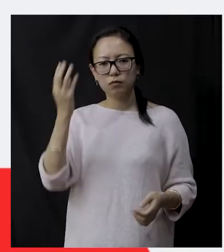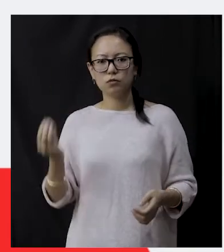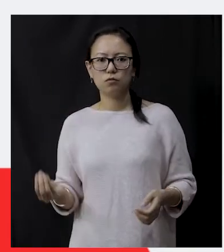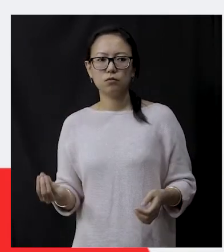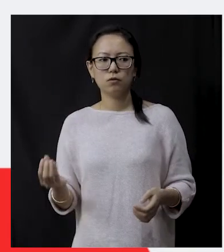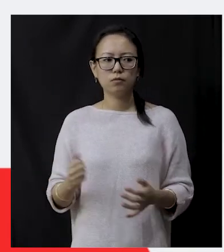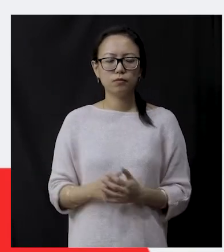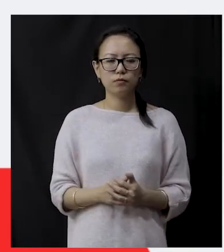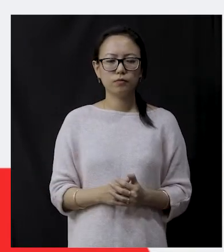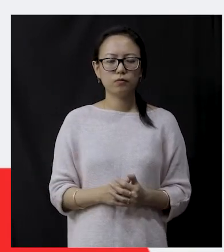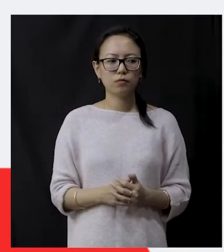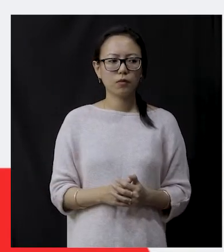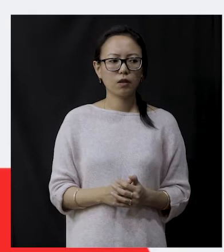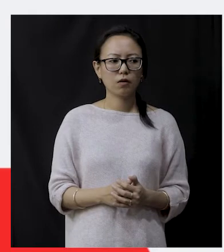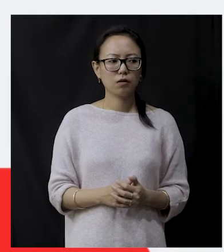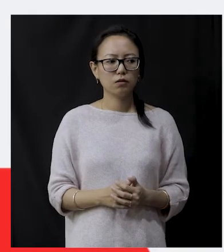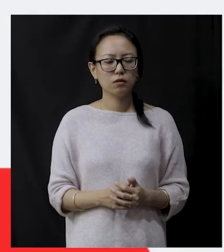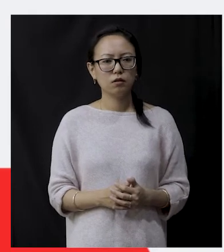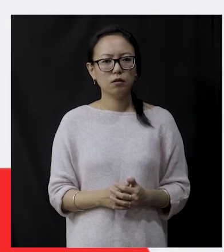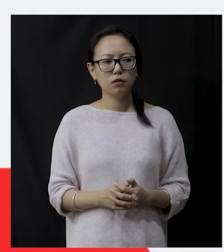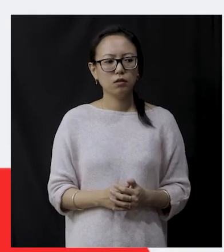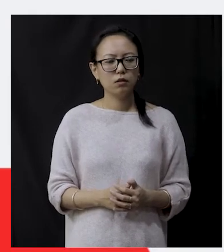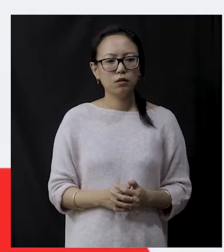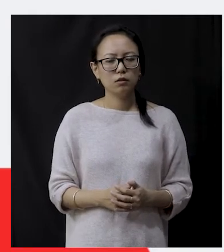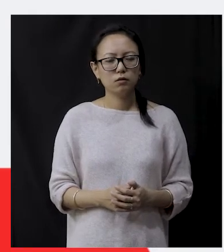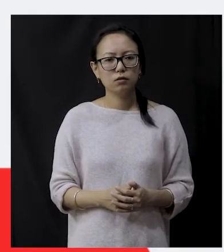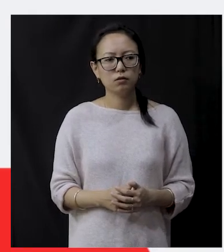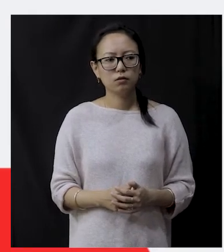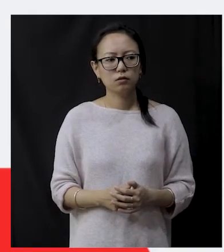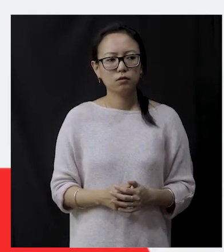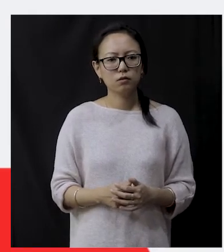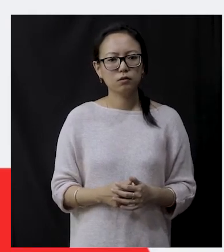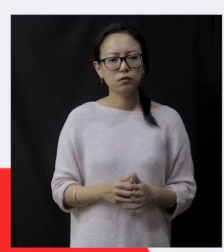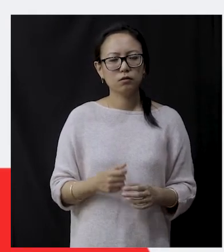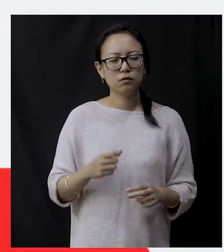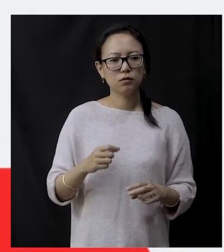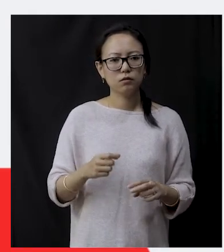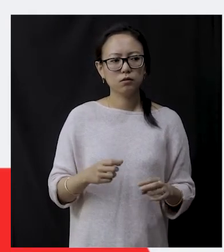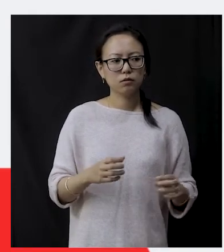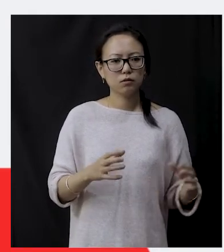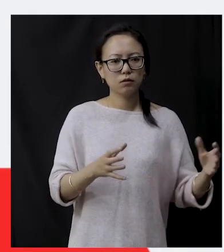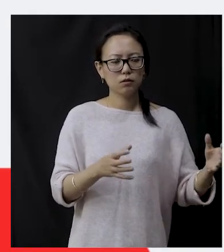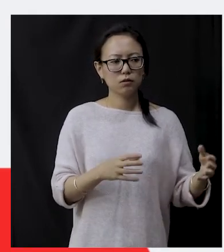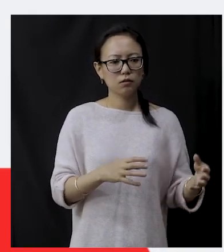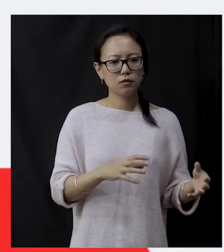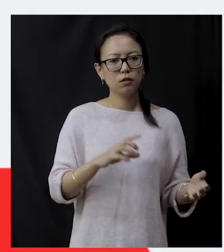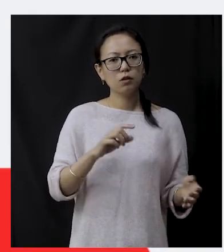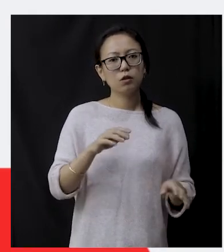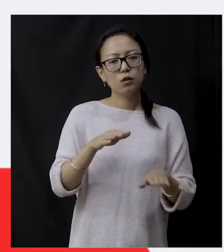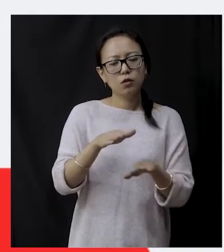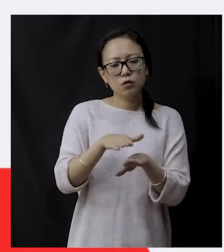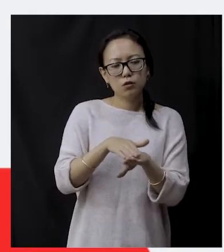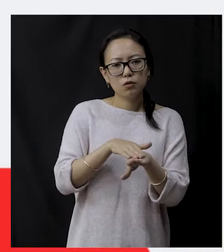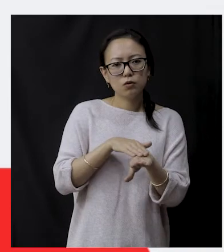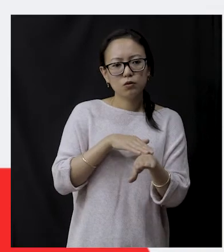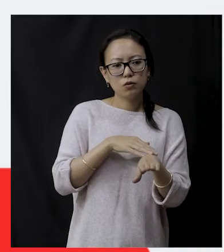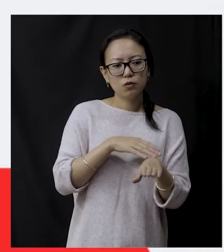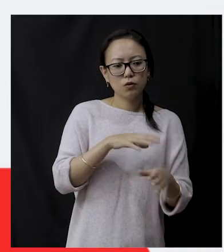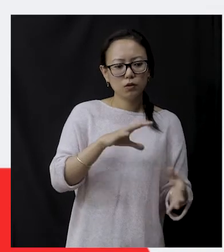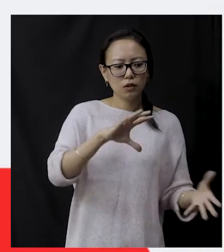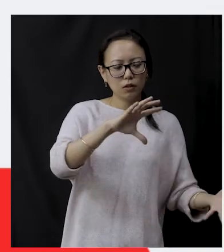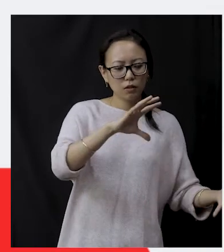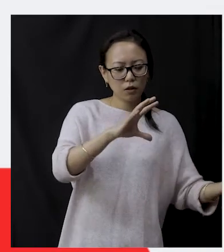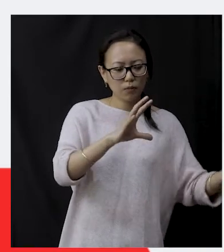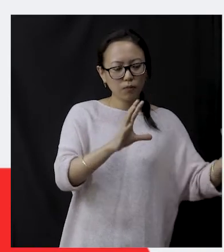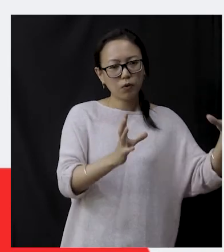okay, when the back side turns towards this front, this side will go towards the back. So